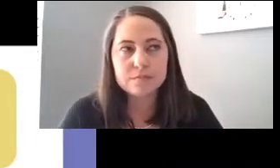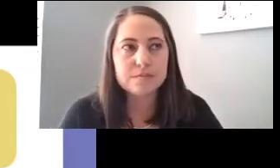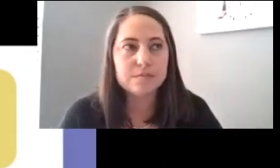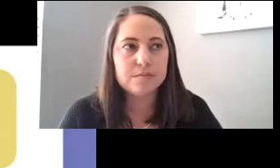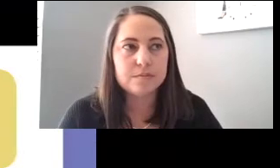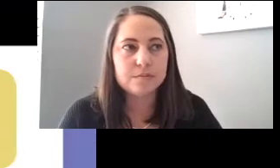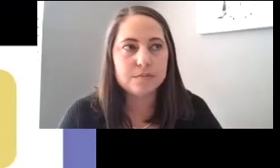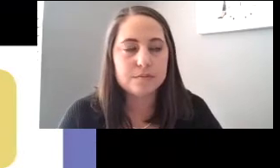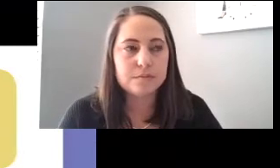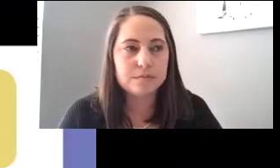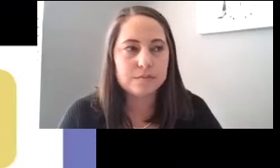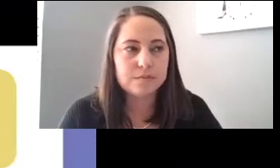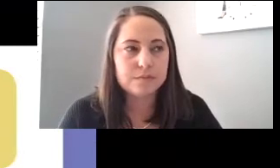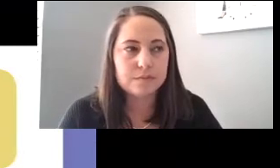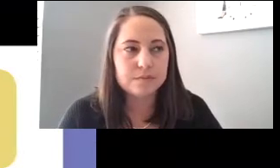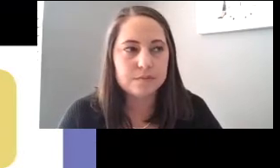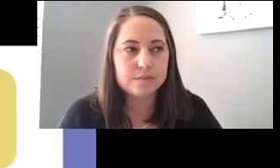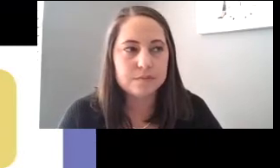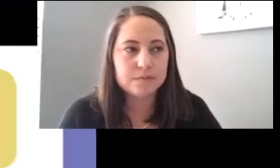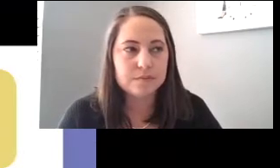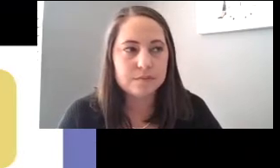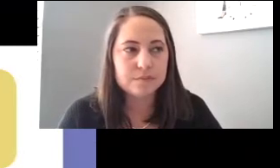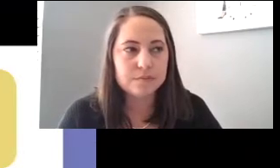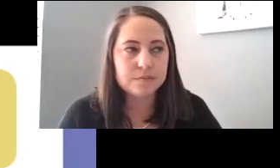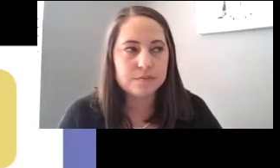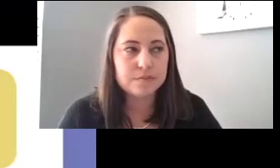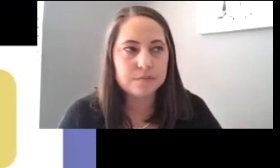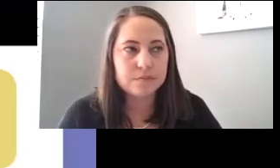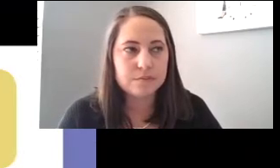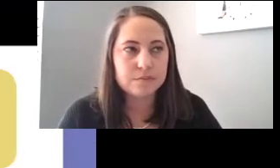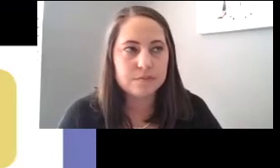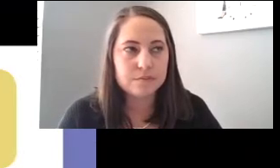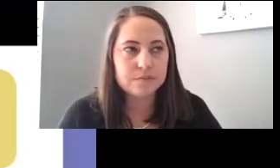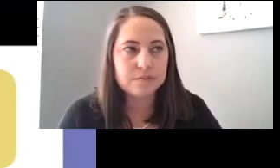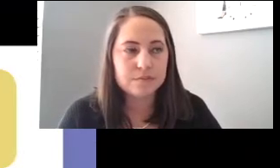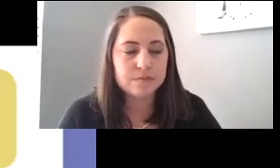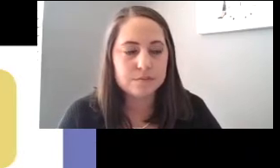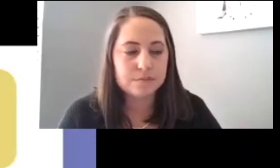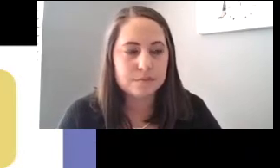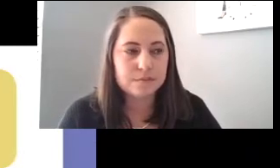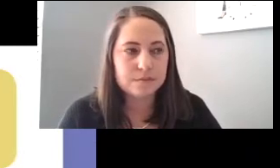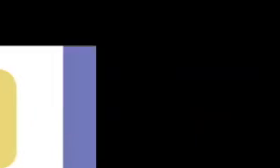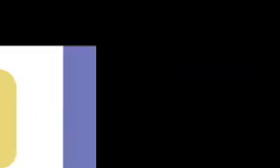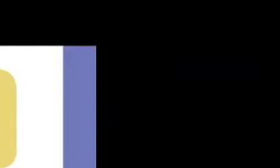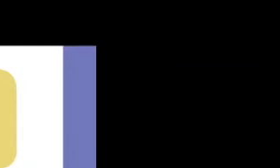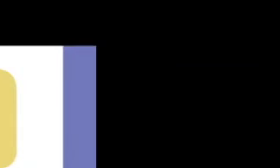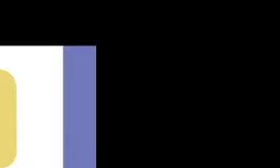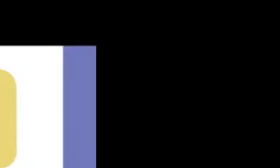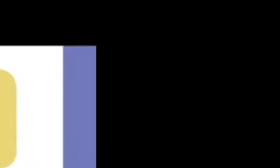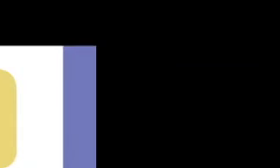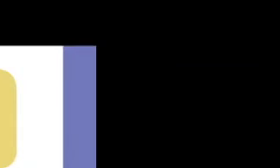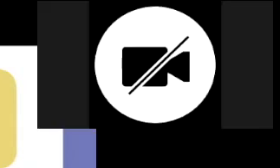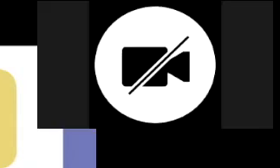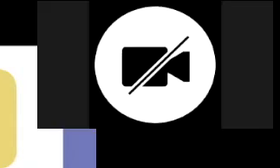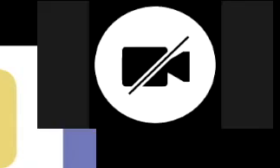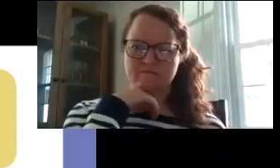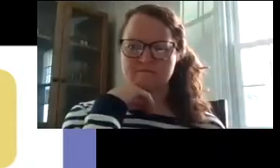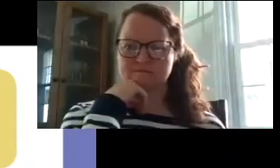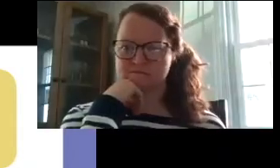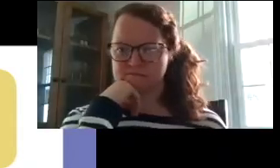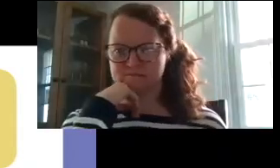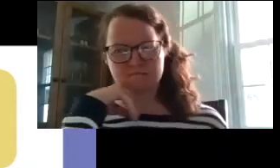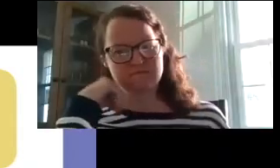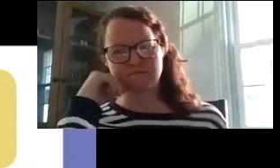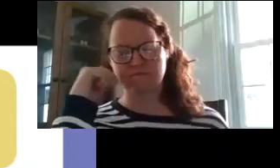I would also like to thank my parents, who helped me join Project Search, who helped me understand, and to